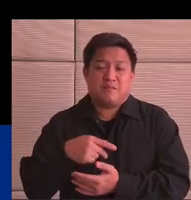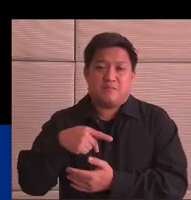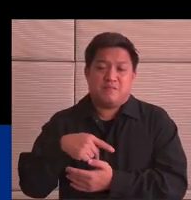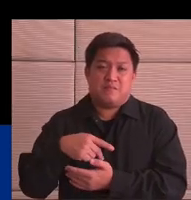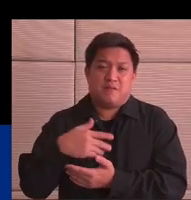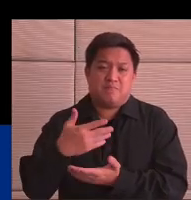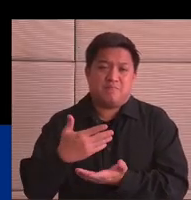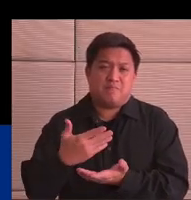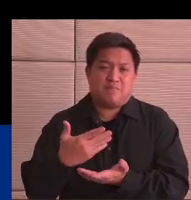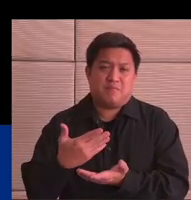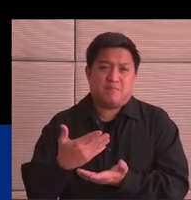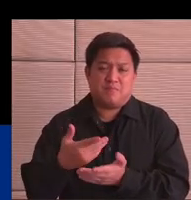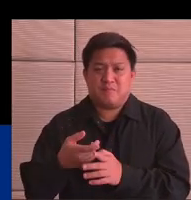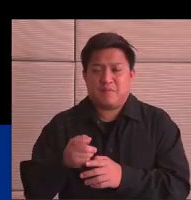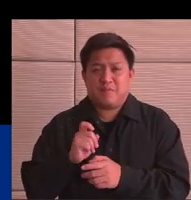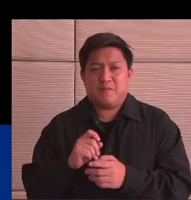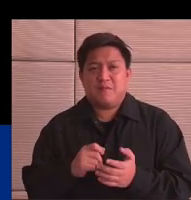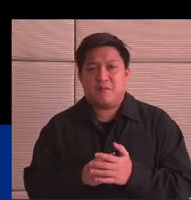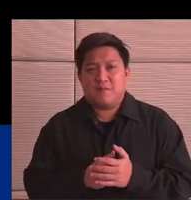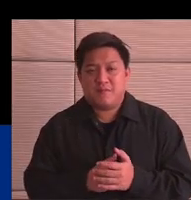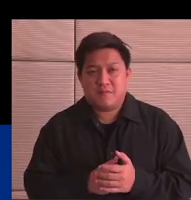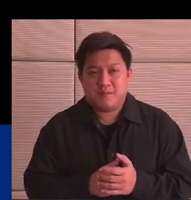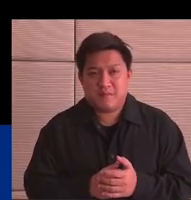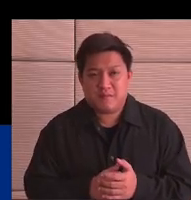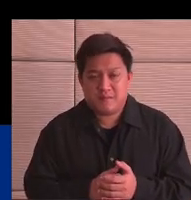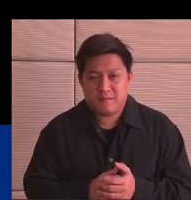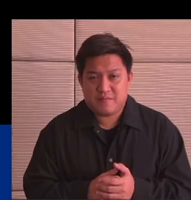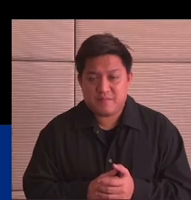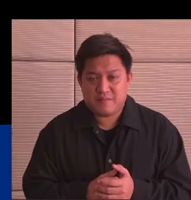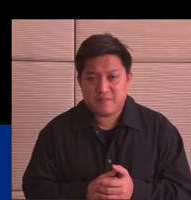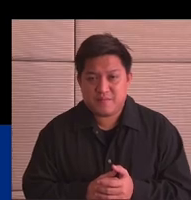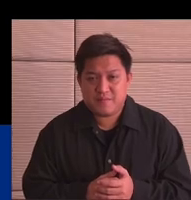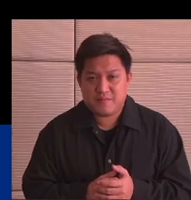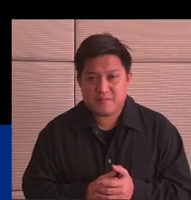let me take off from the, where are we now? Okay, that's the title page.